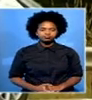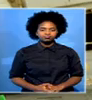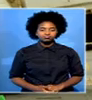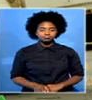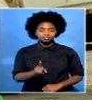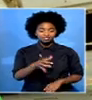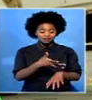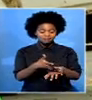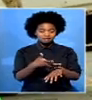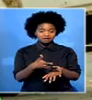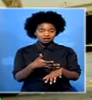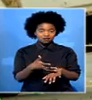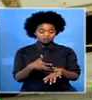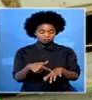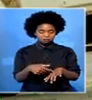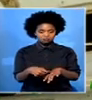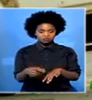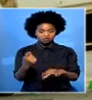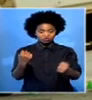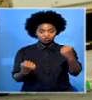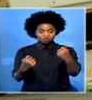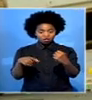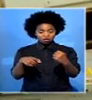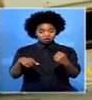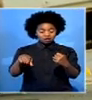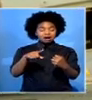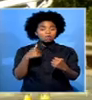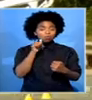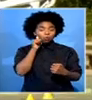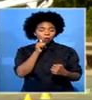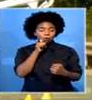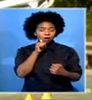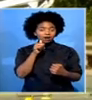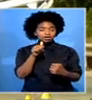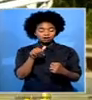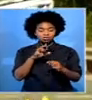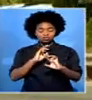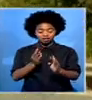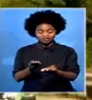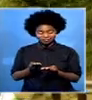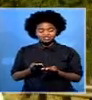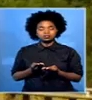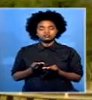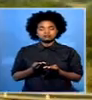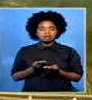been conducted on Rikotso. It's unclear when the results will be available. There's a pending